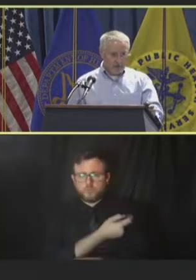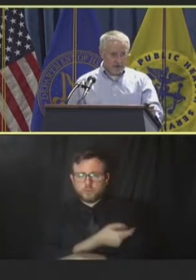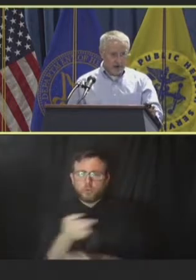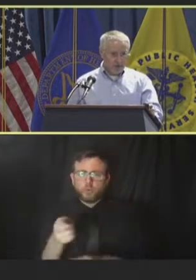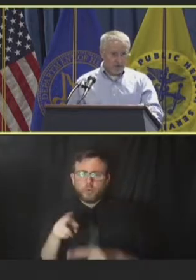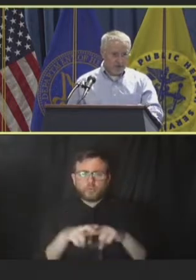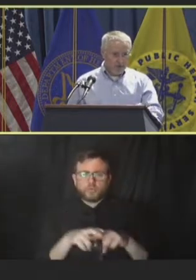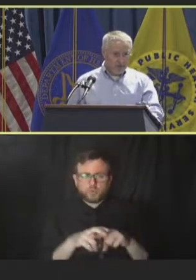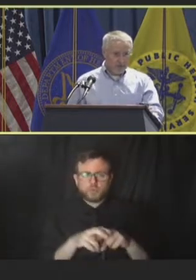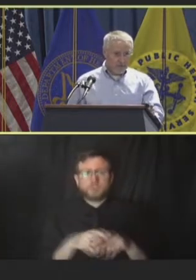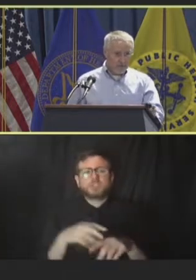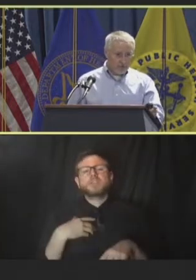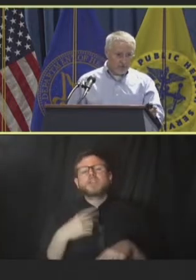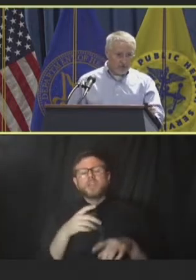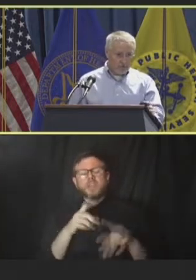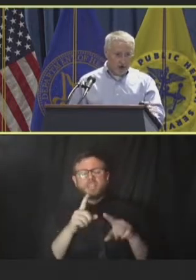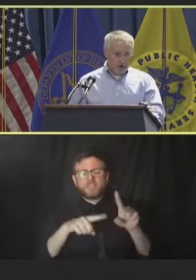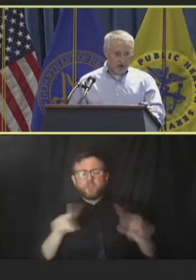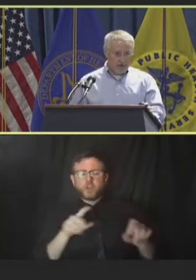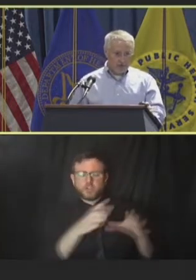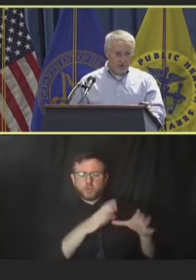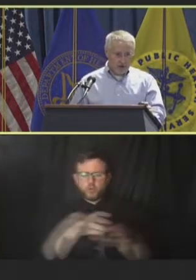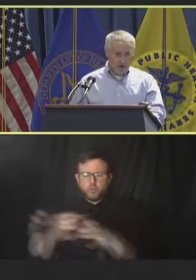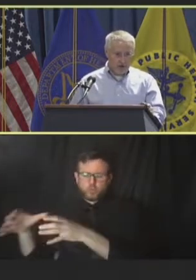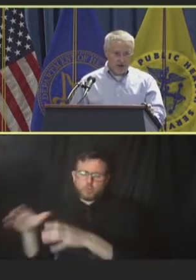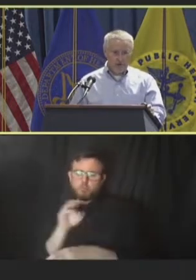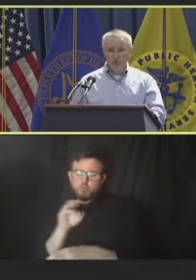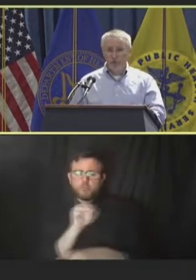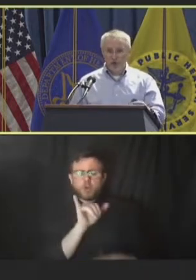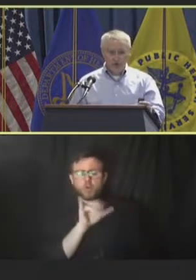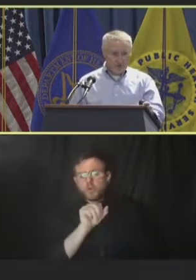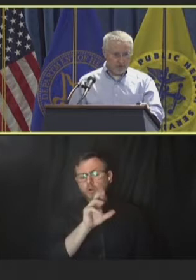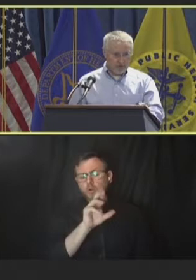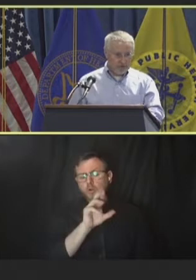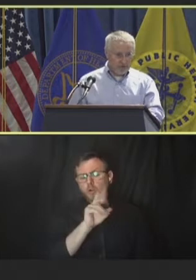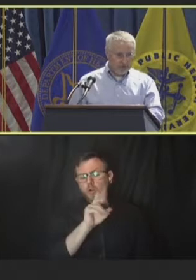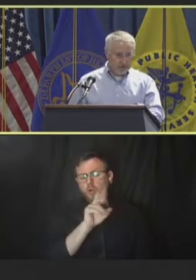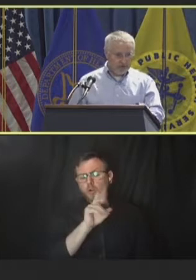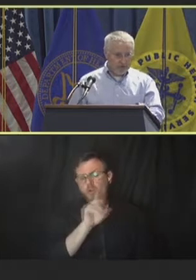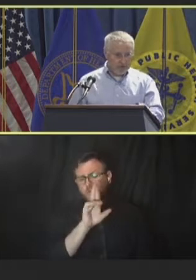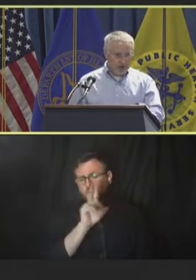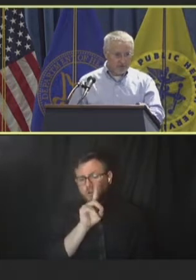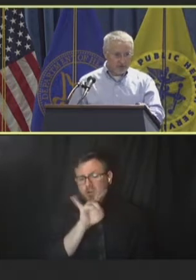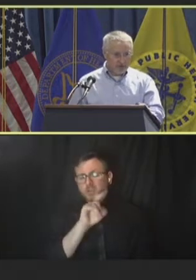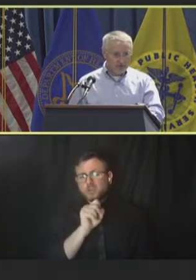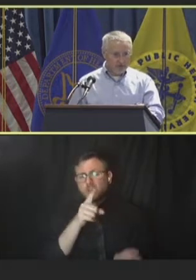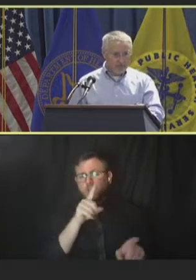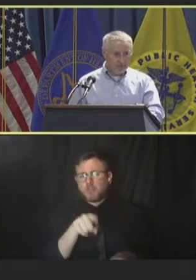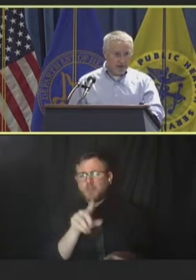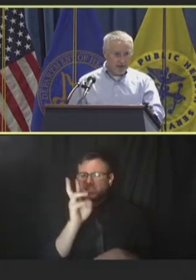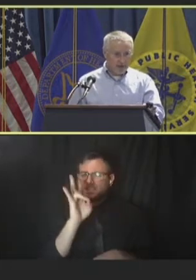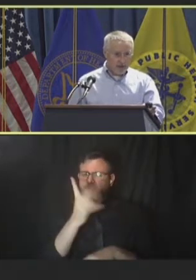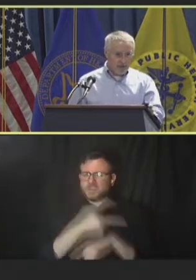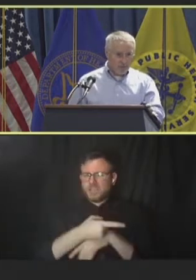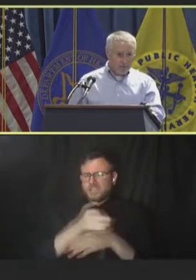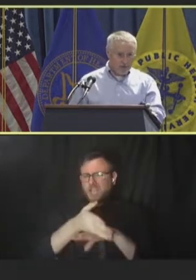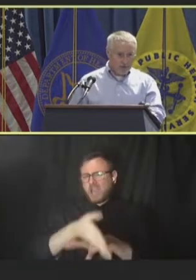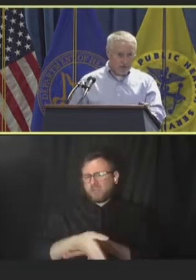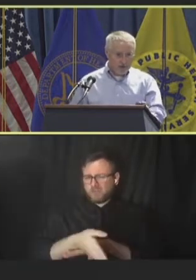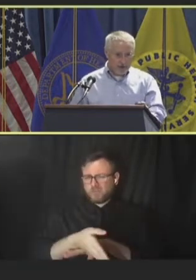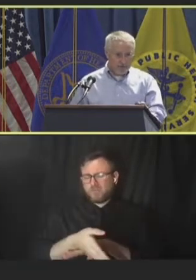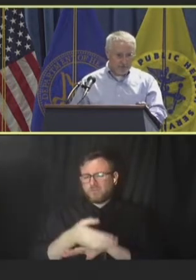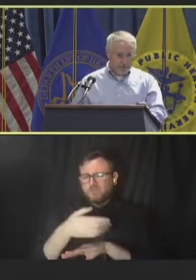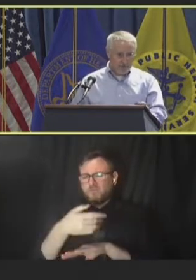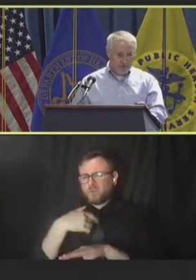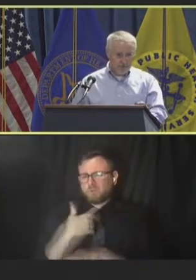to 39 group, mostly myocarditis pericarditis with onset within 7 days after vaccination. and the rate per